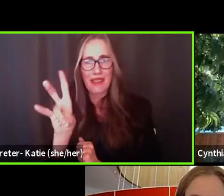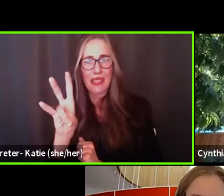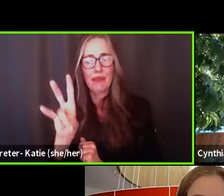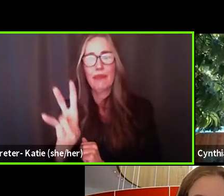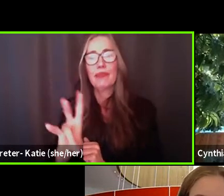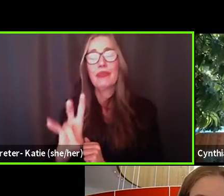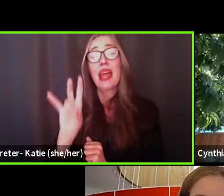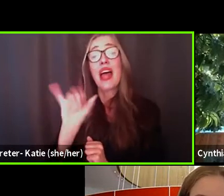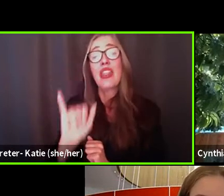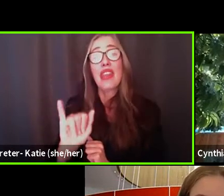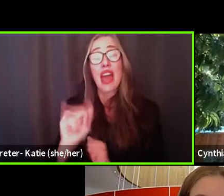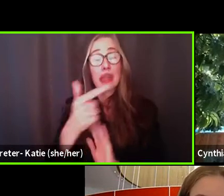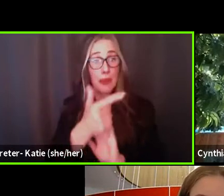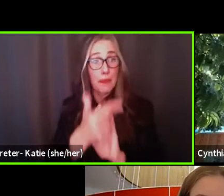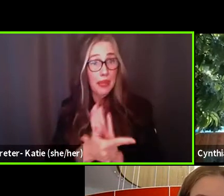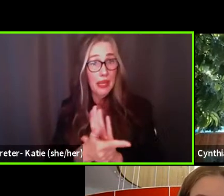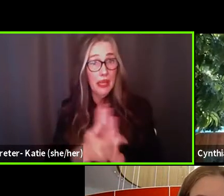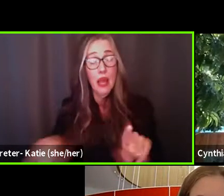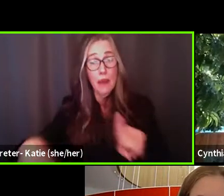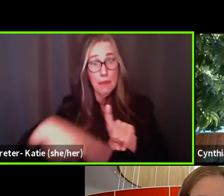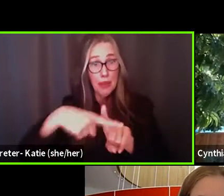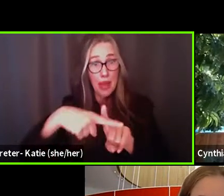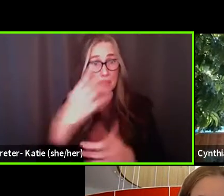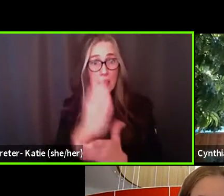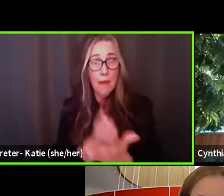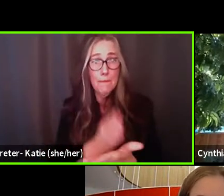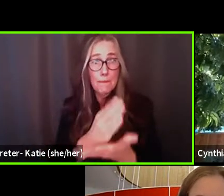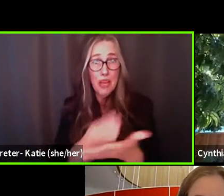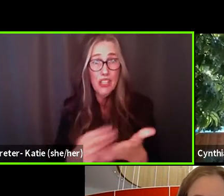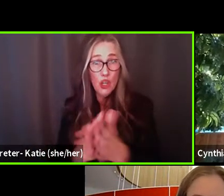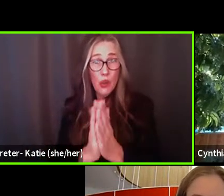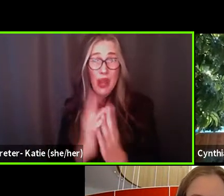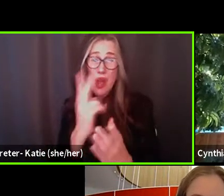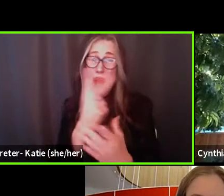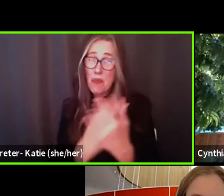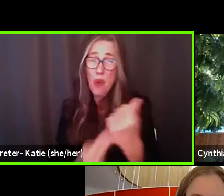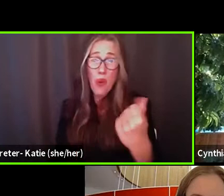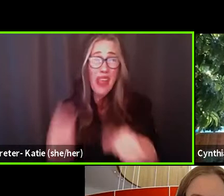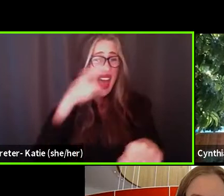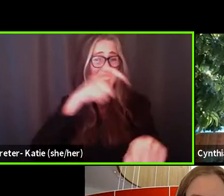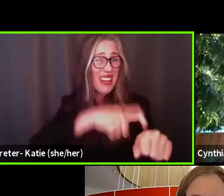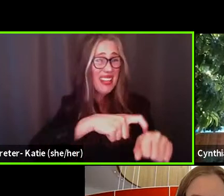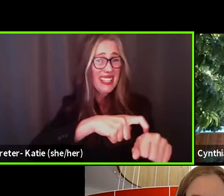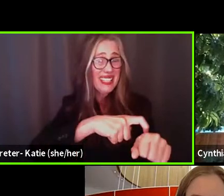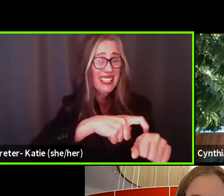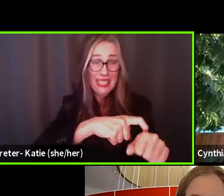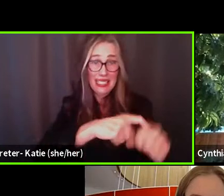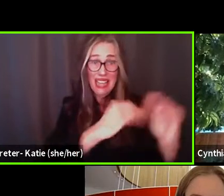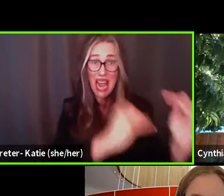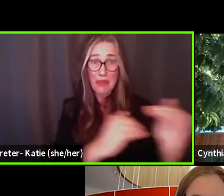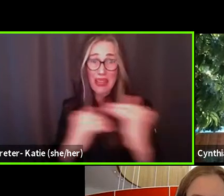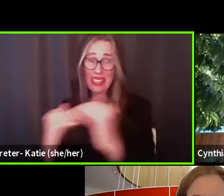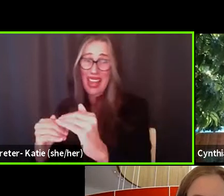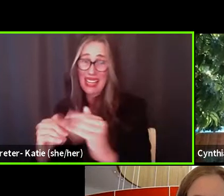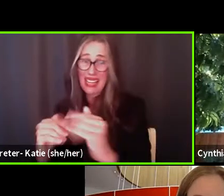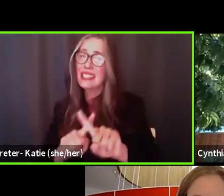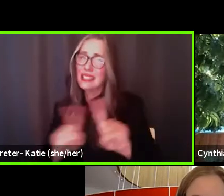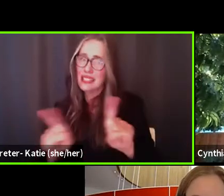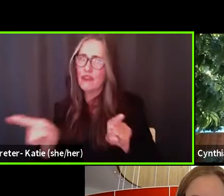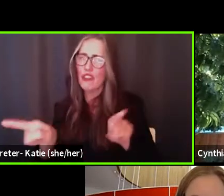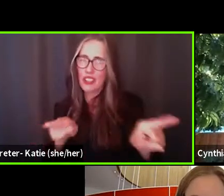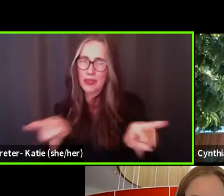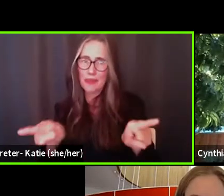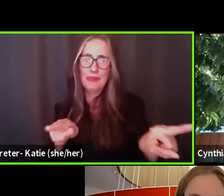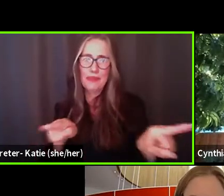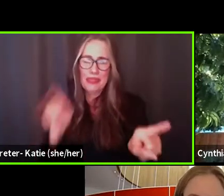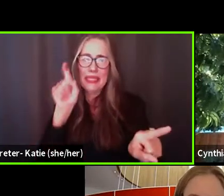budget request are operating under slightly different timelines so i think it's just important to to make that